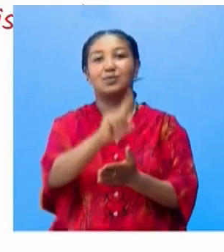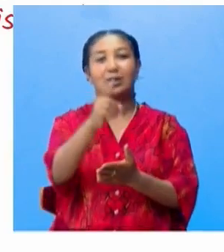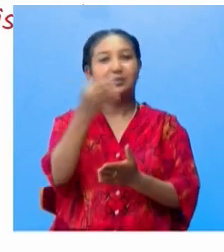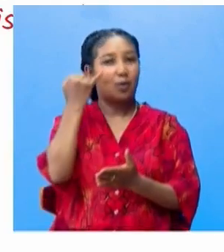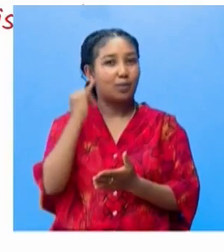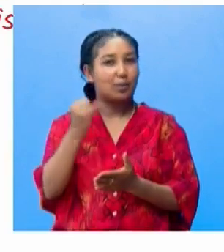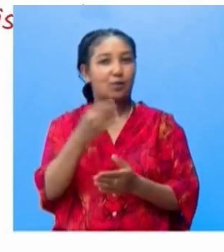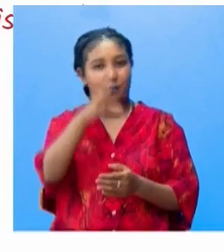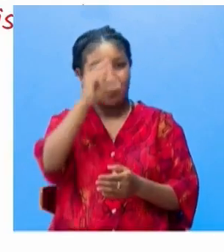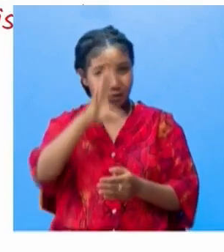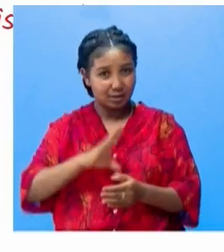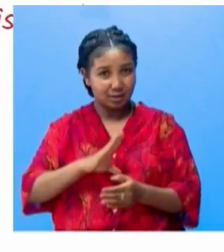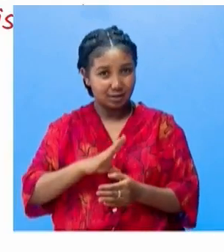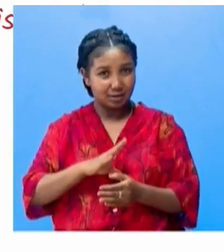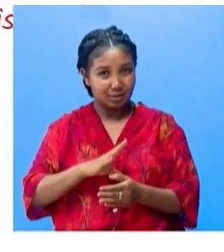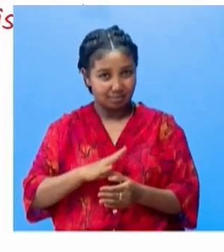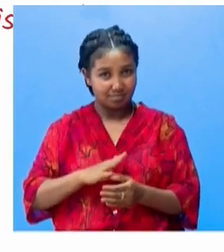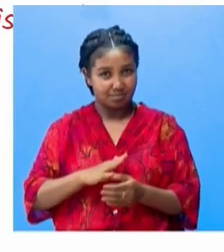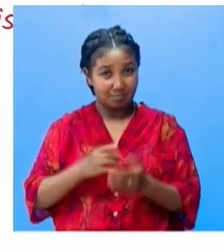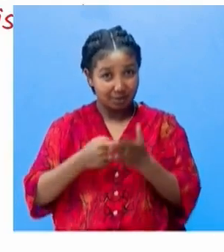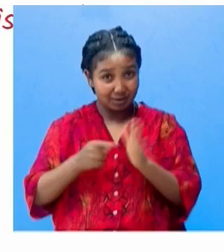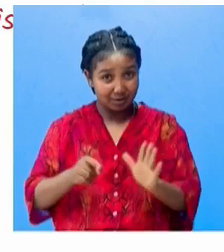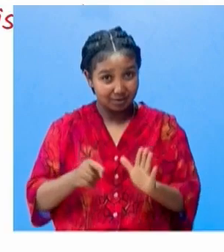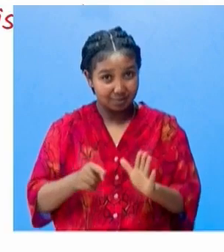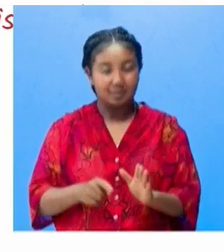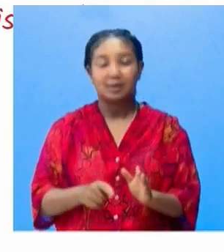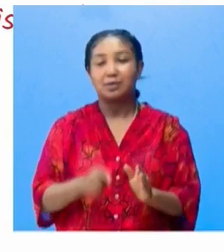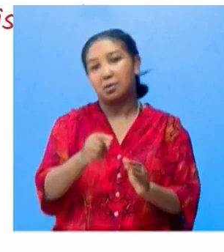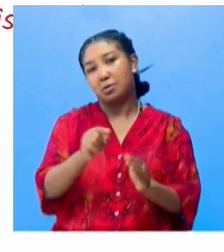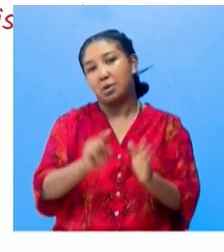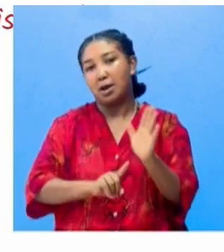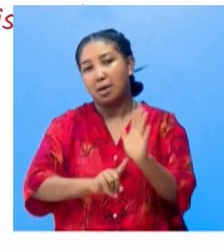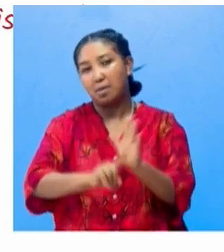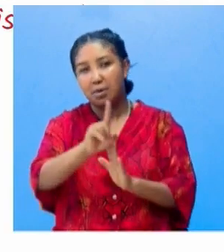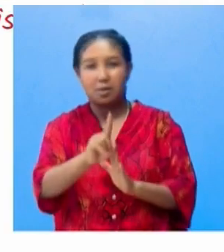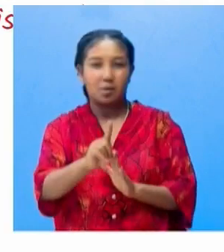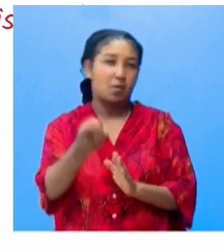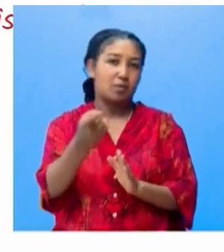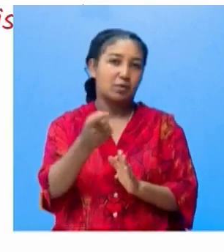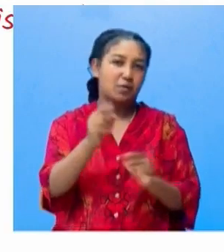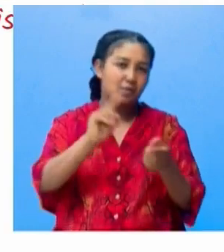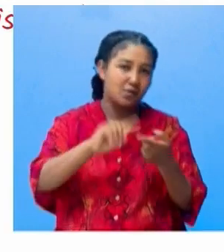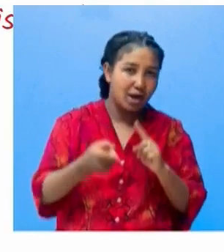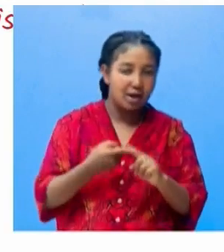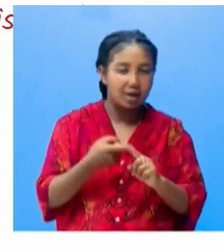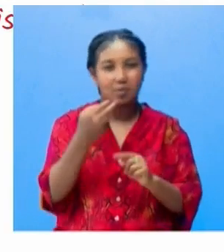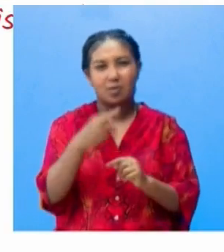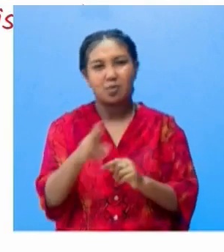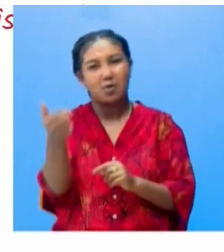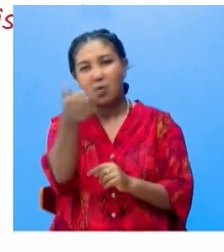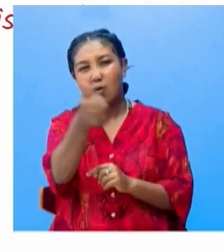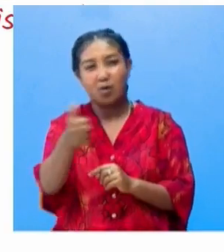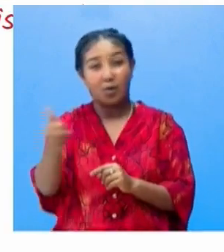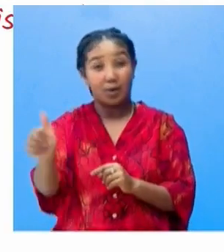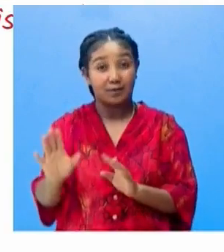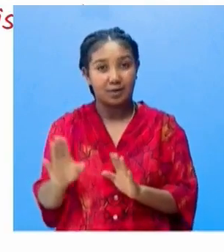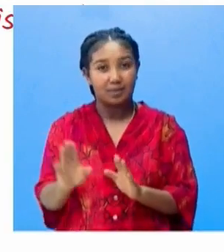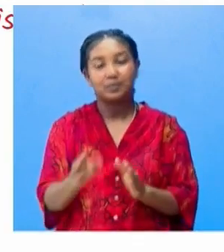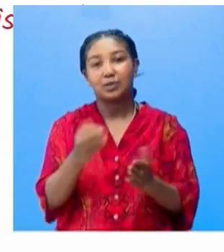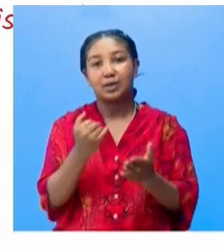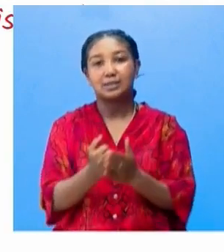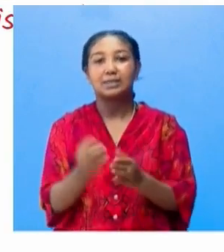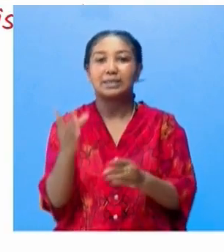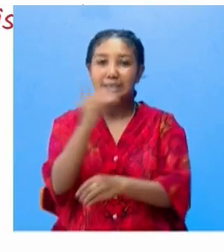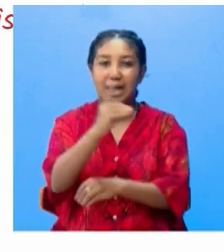opinion of a person? It can be your elder ones, your younger ones, your friends, or whoever it is. It is